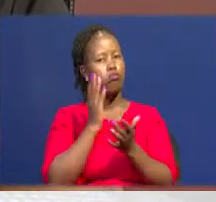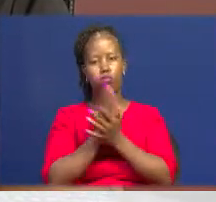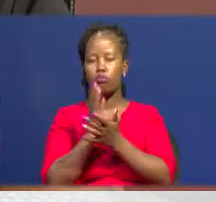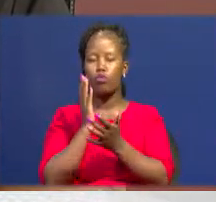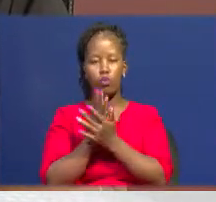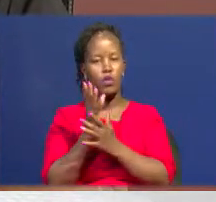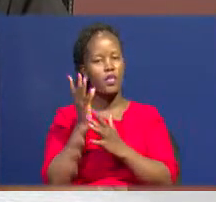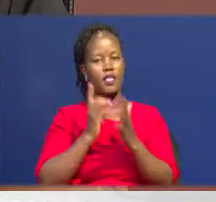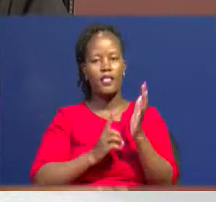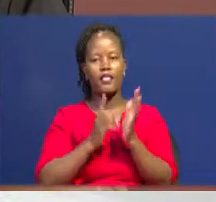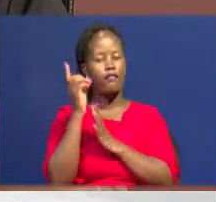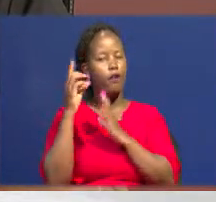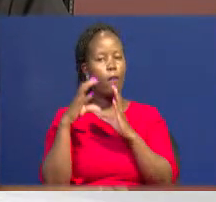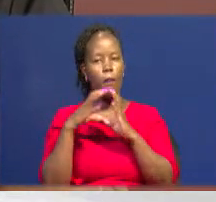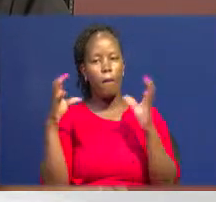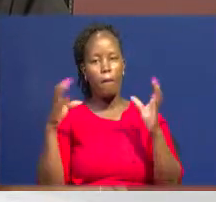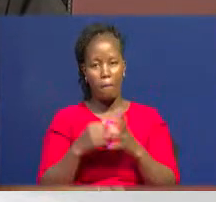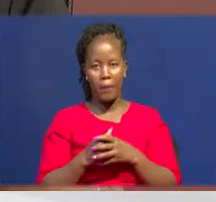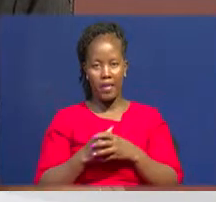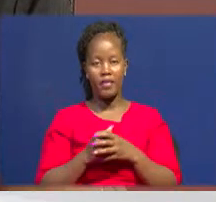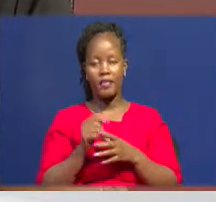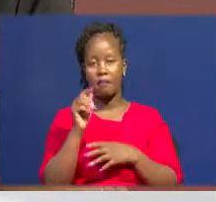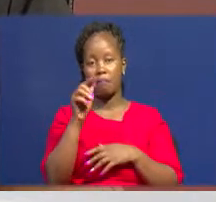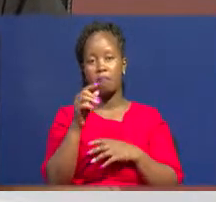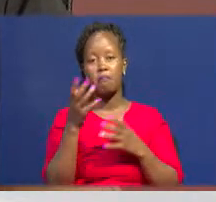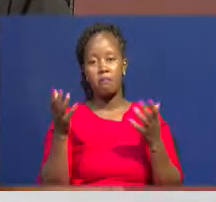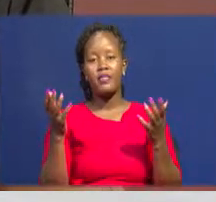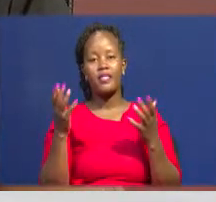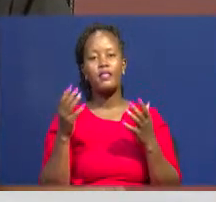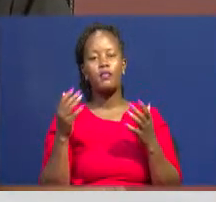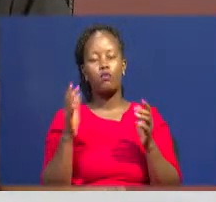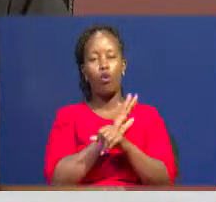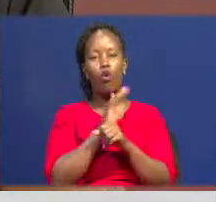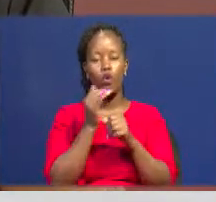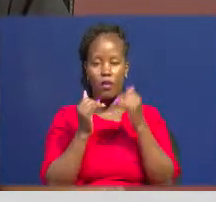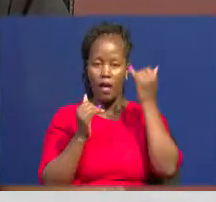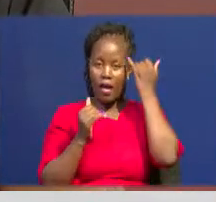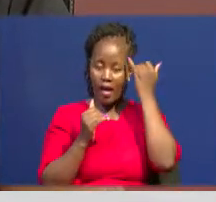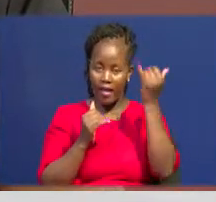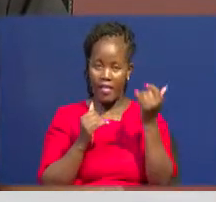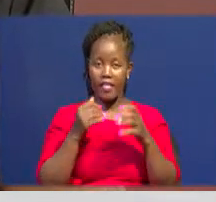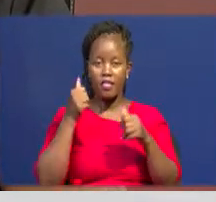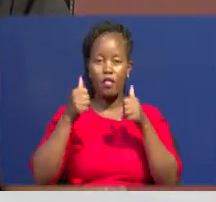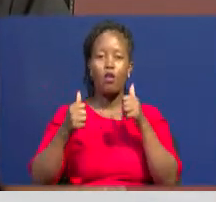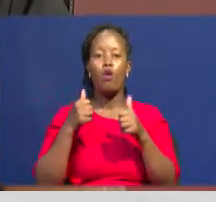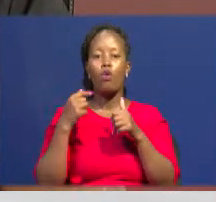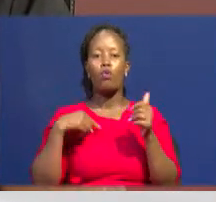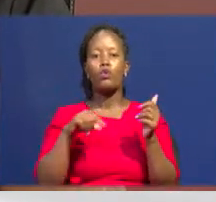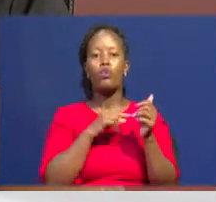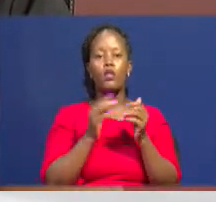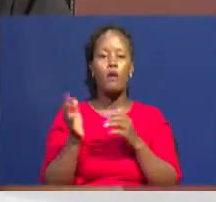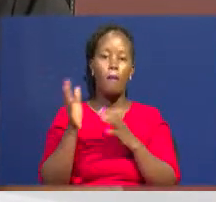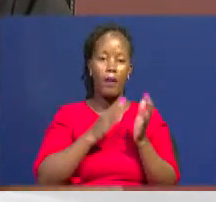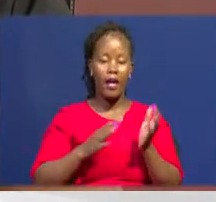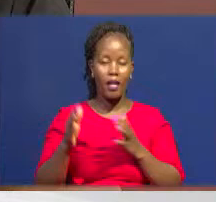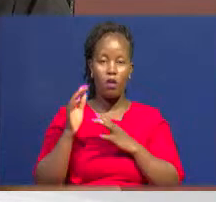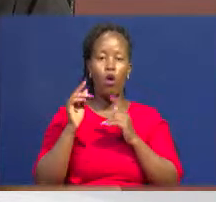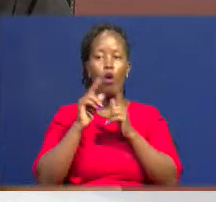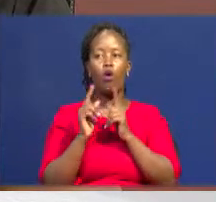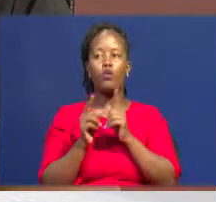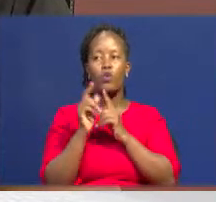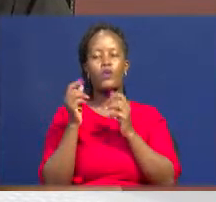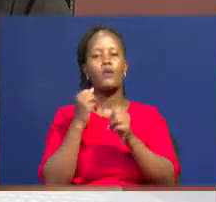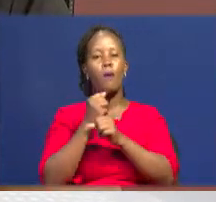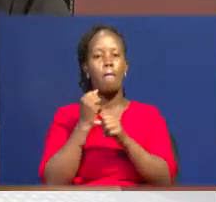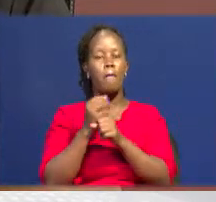it has really developed. So that's the idea, that we make it very,